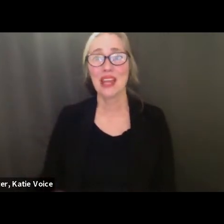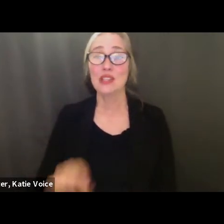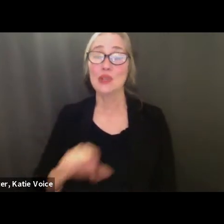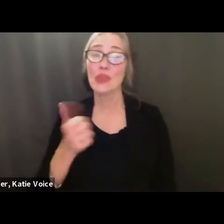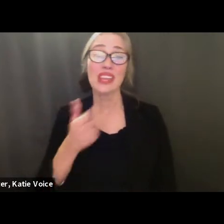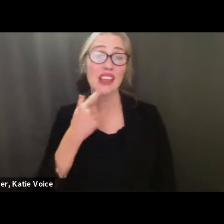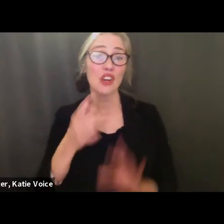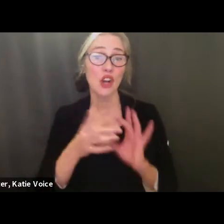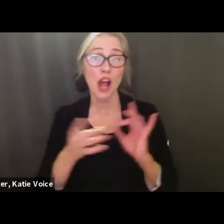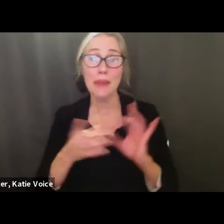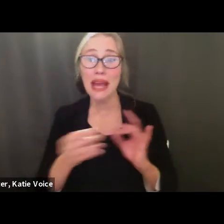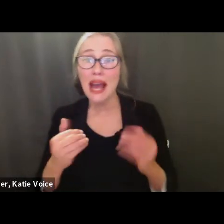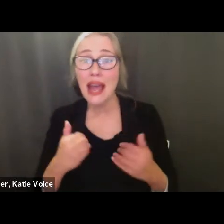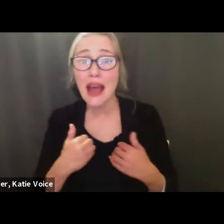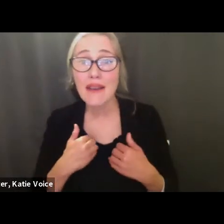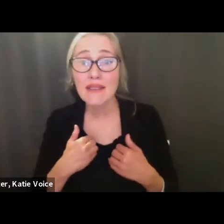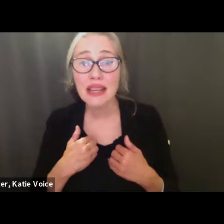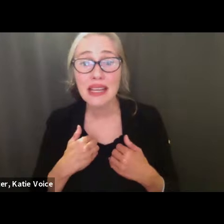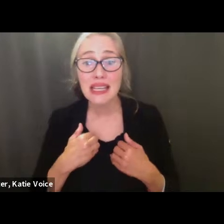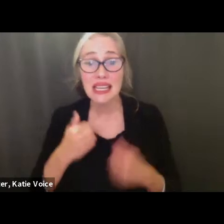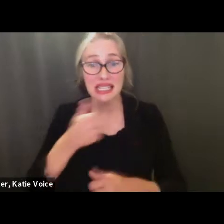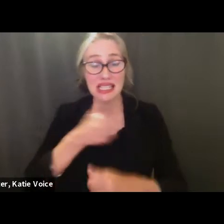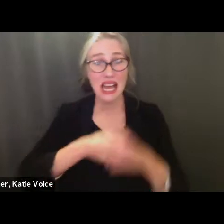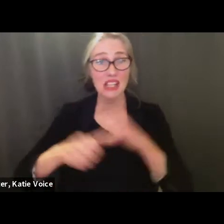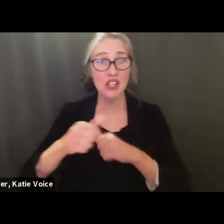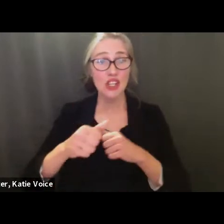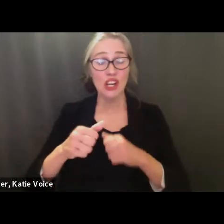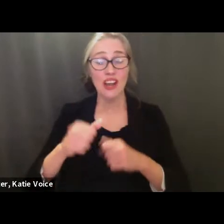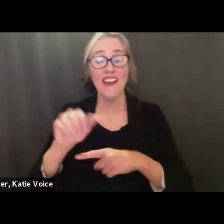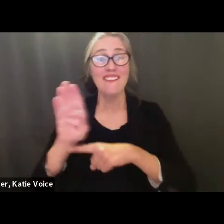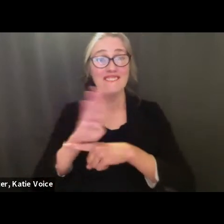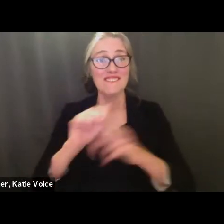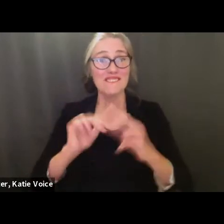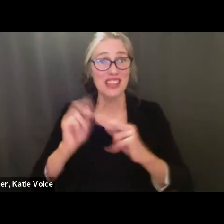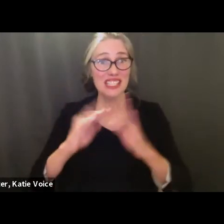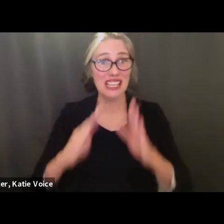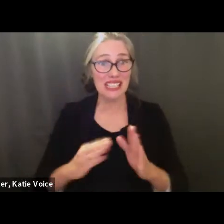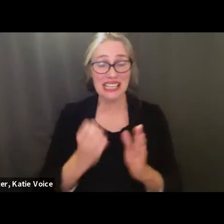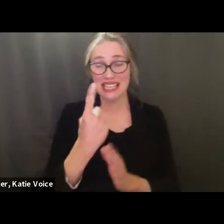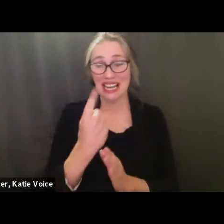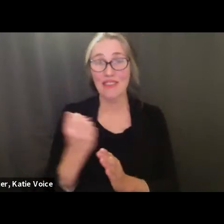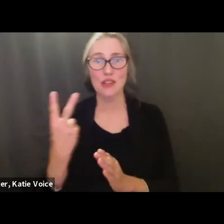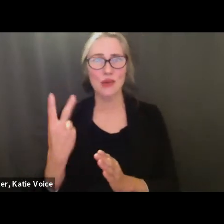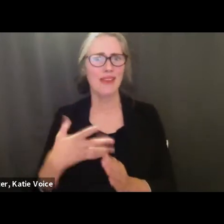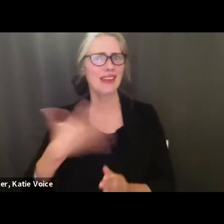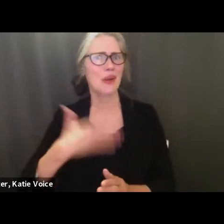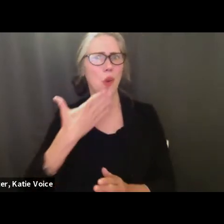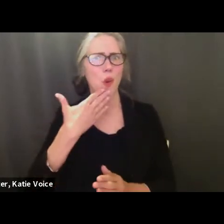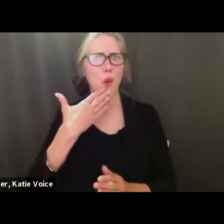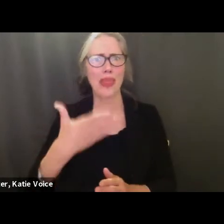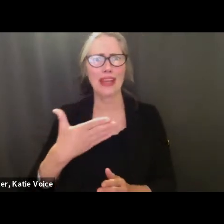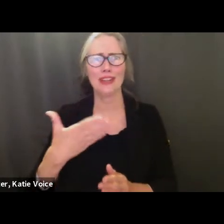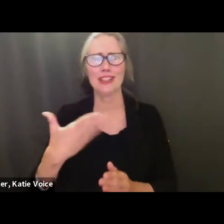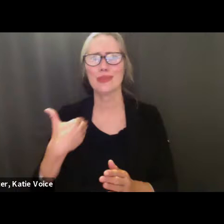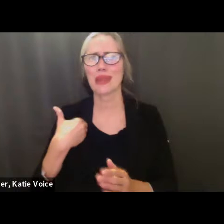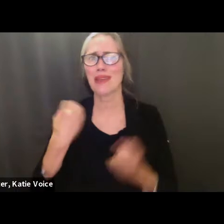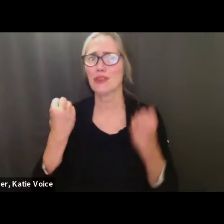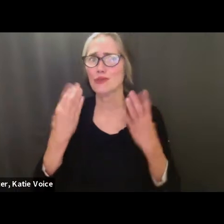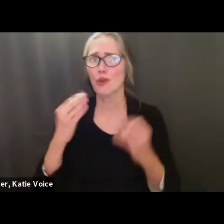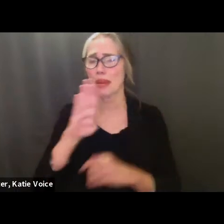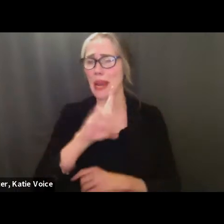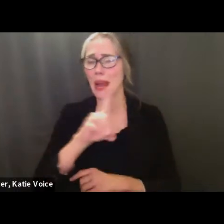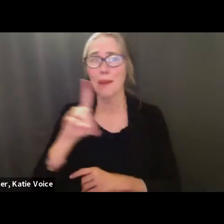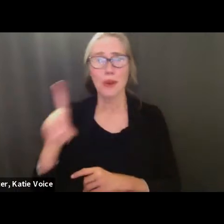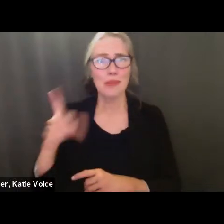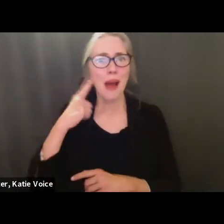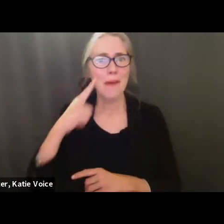on items under facilities 11 and 12. It's like, thank goodness we had a whole, I remember those board meetings about those PA systems, so I'm